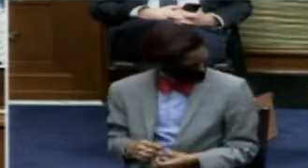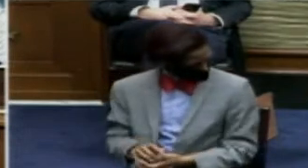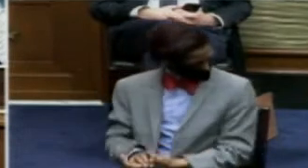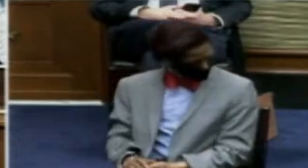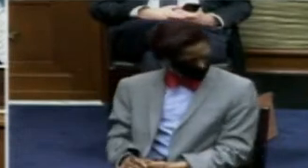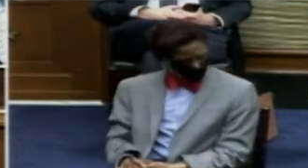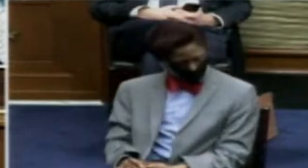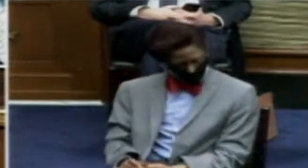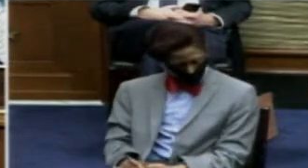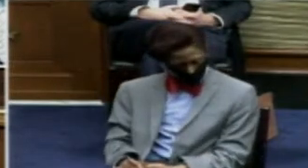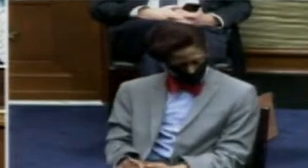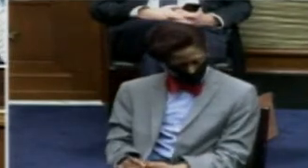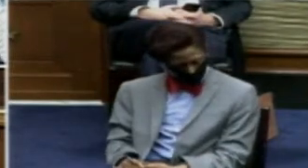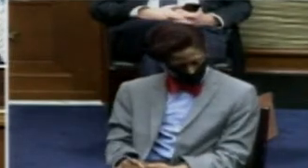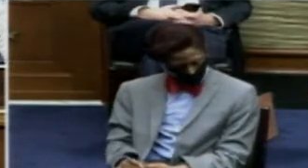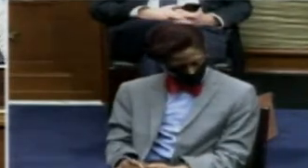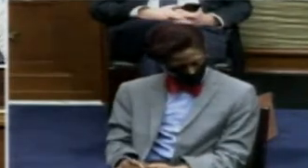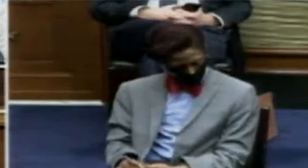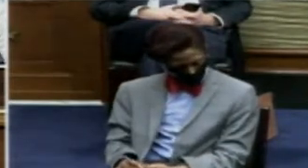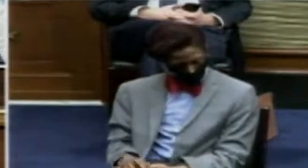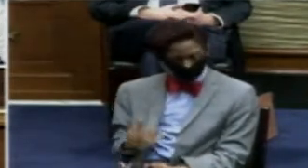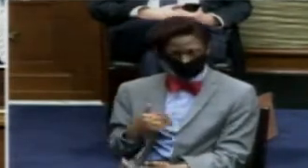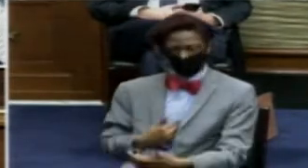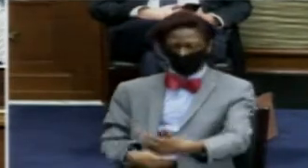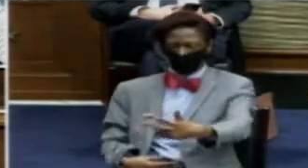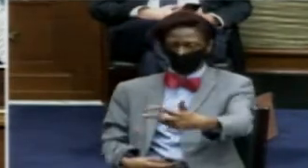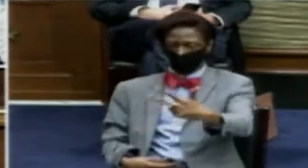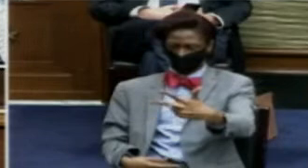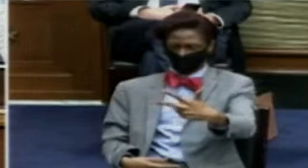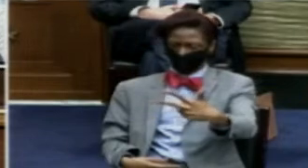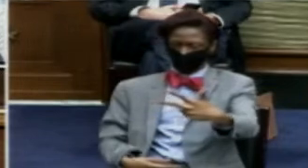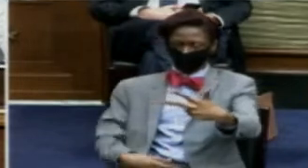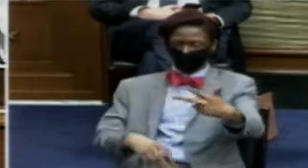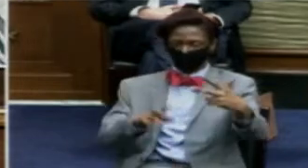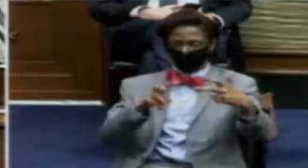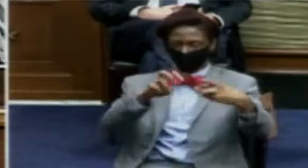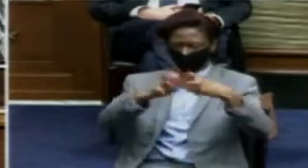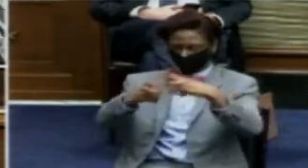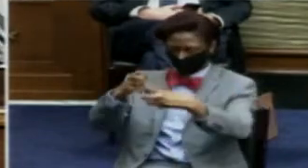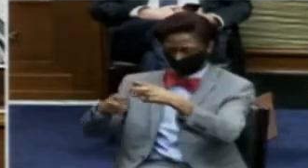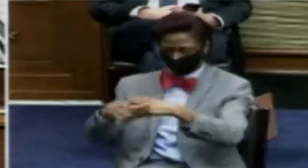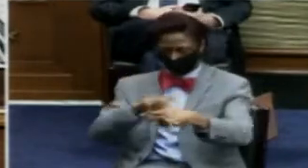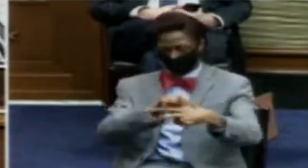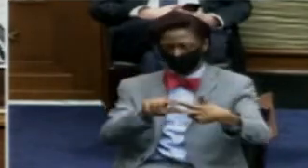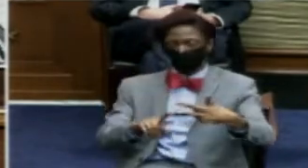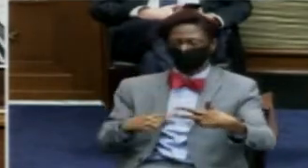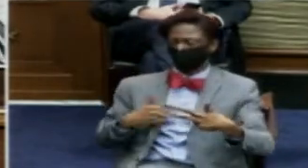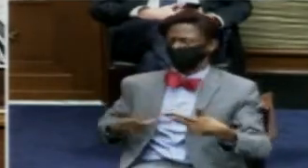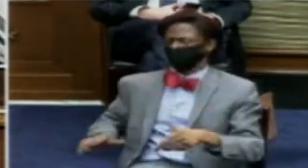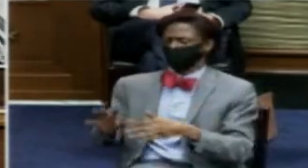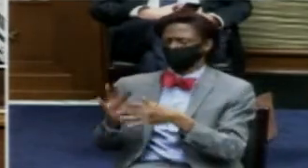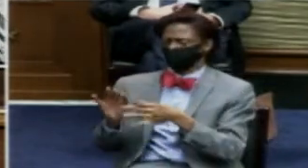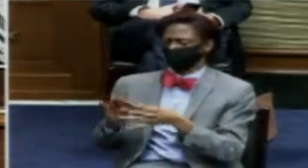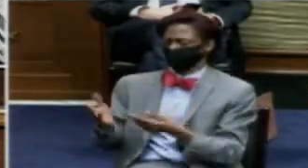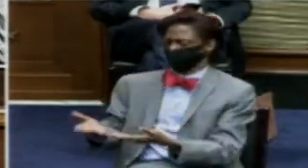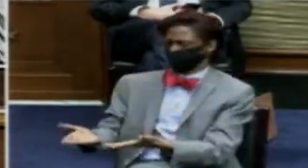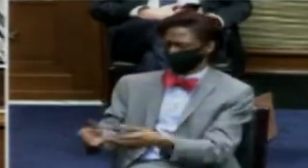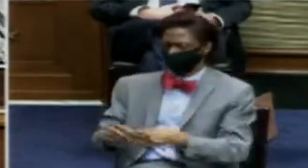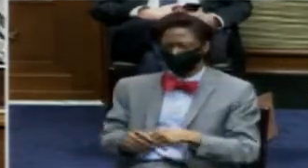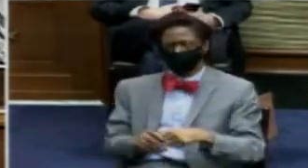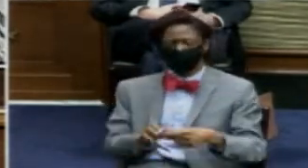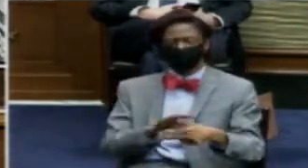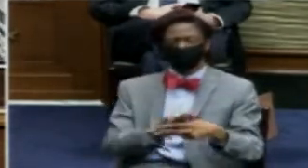look at 3 issues that have been mentioned here,